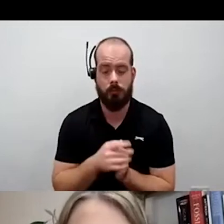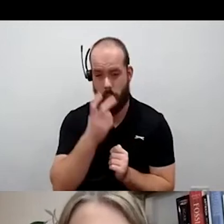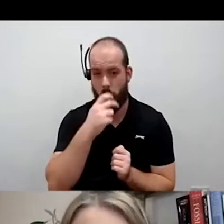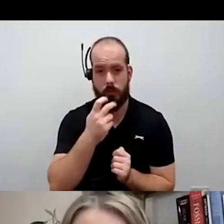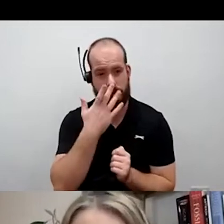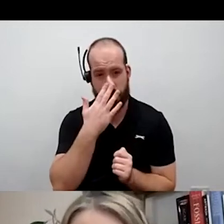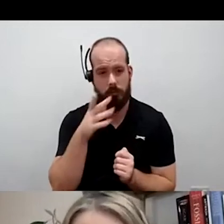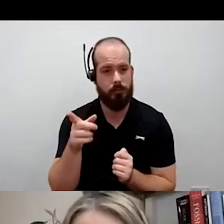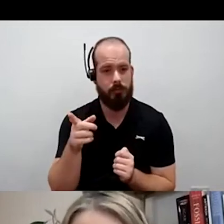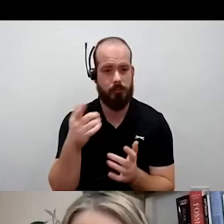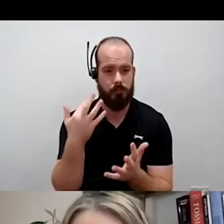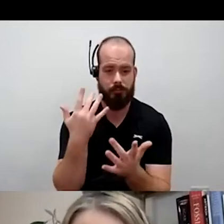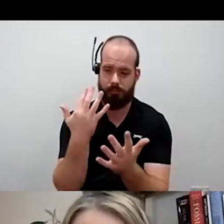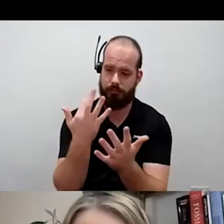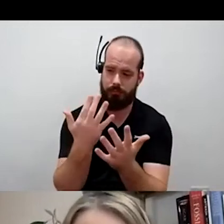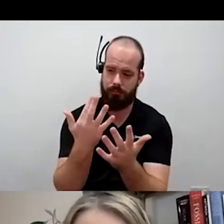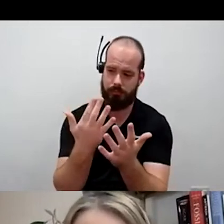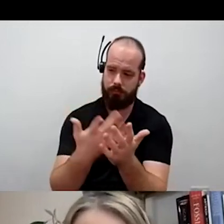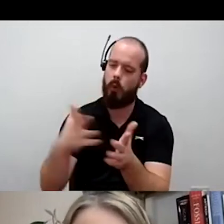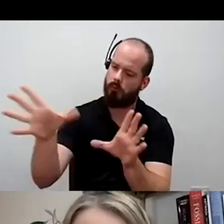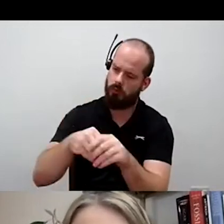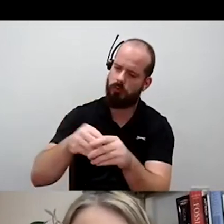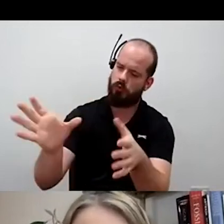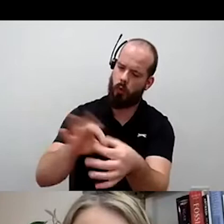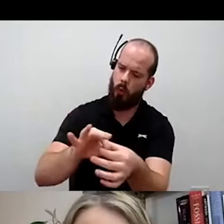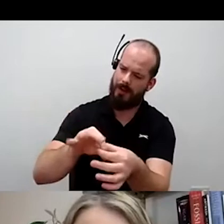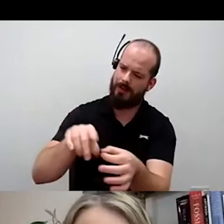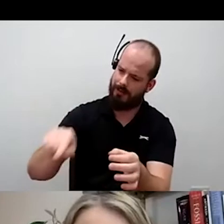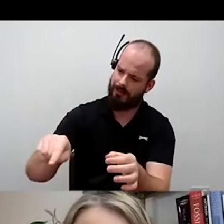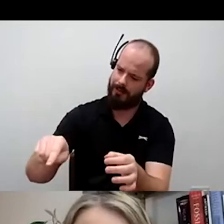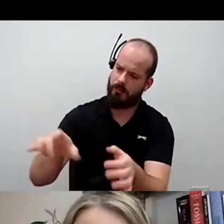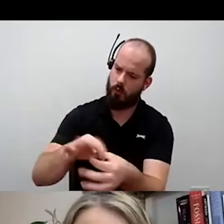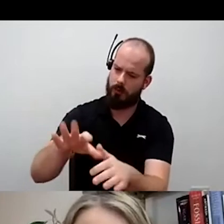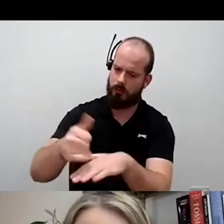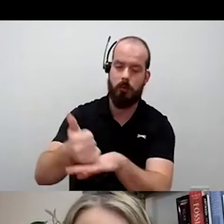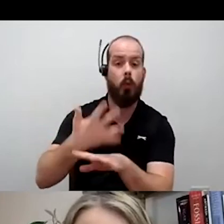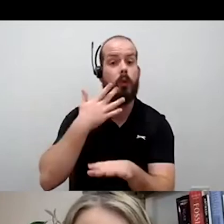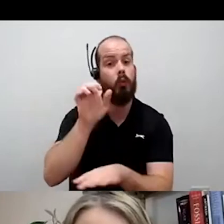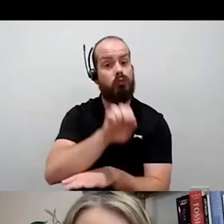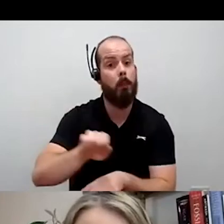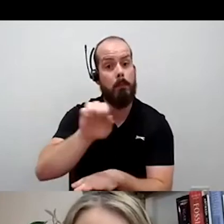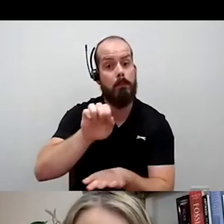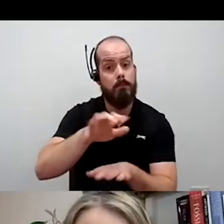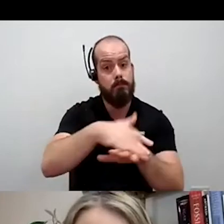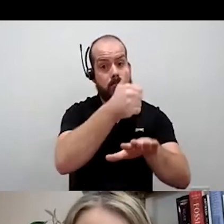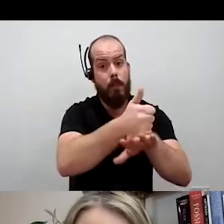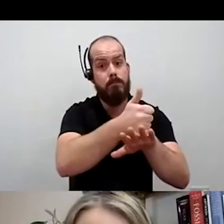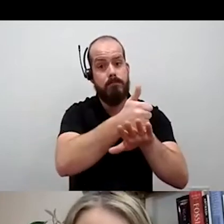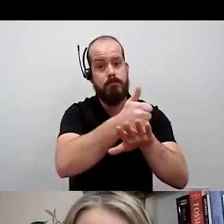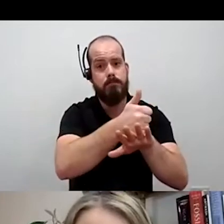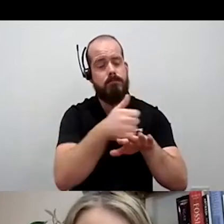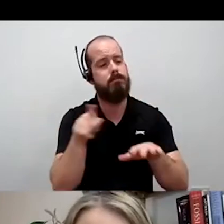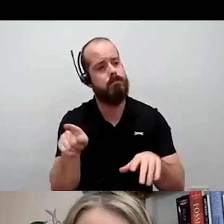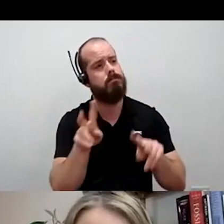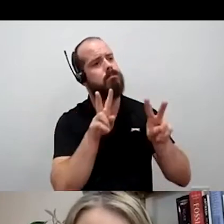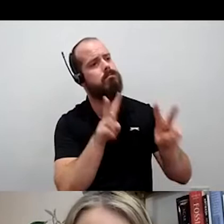were created when the electrification of Europe started, and they were a reaction to the fact that